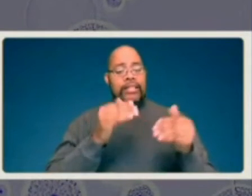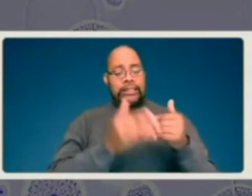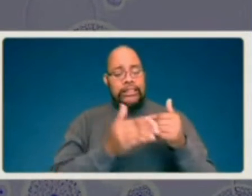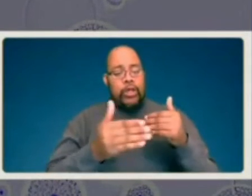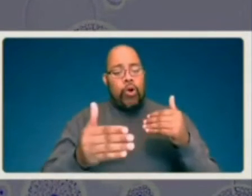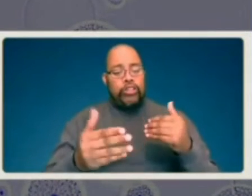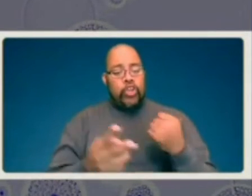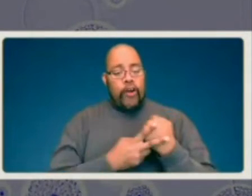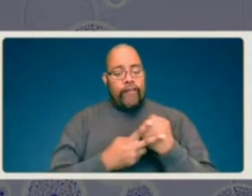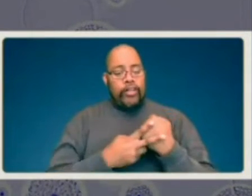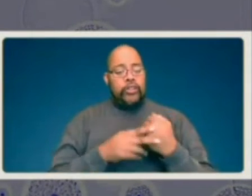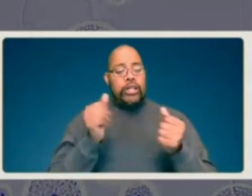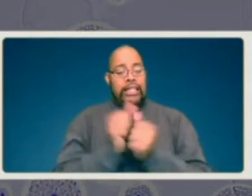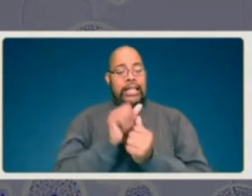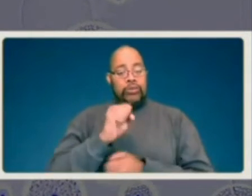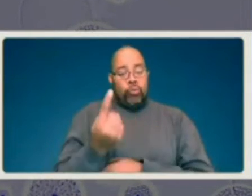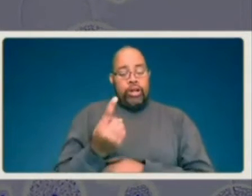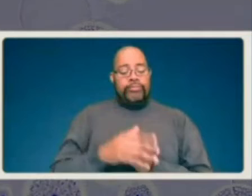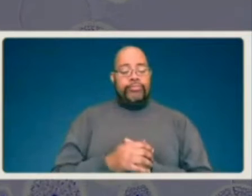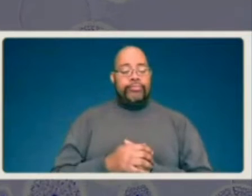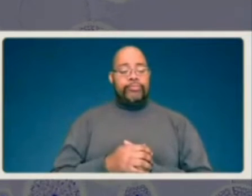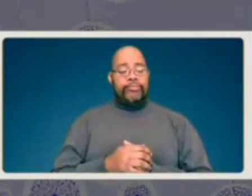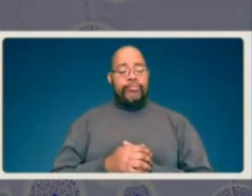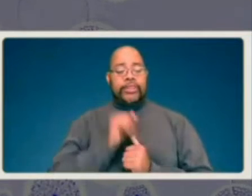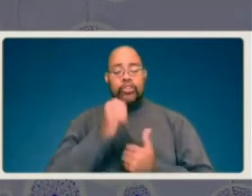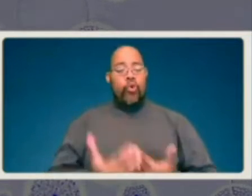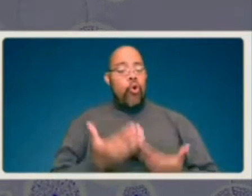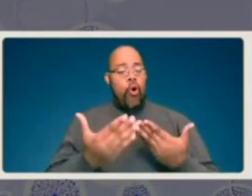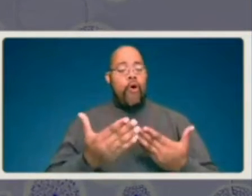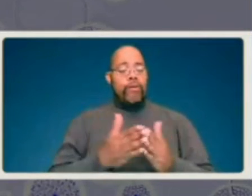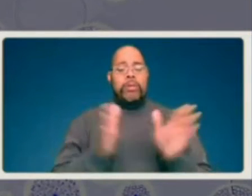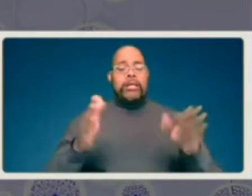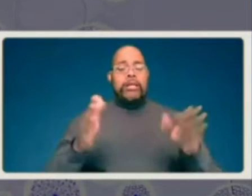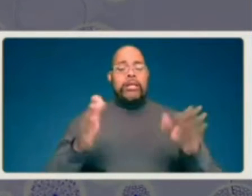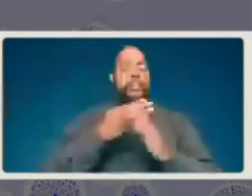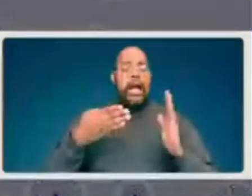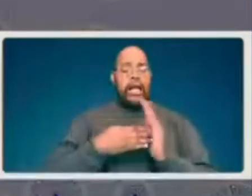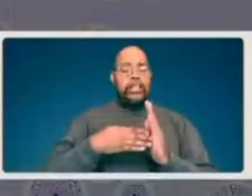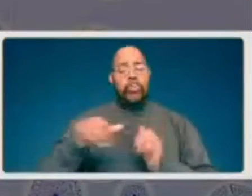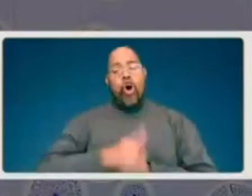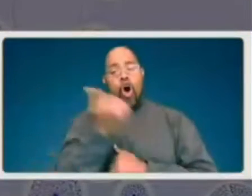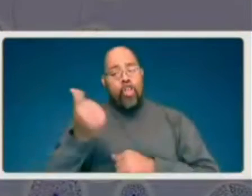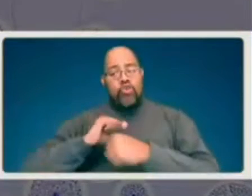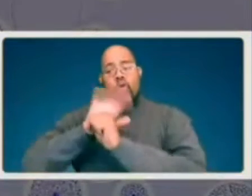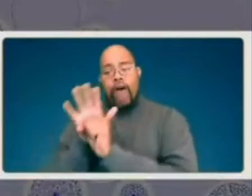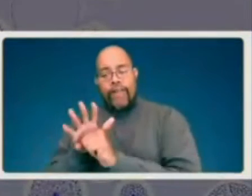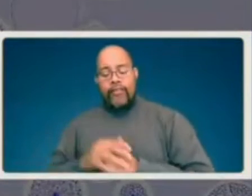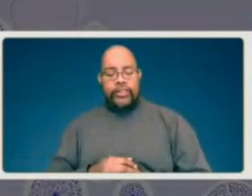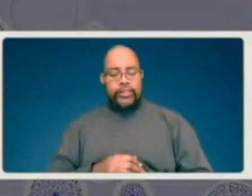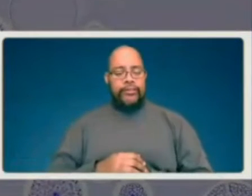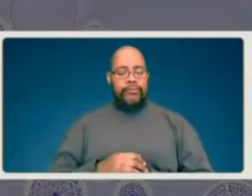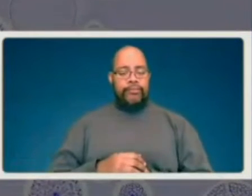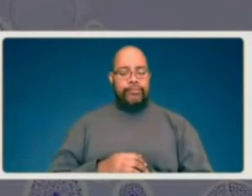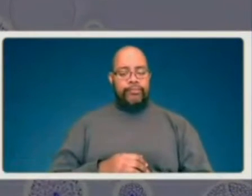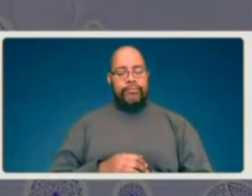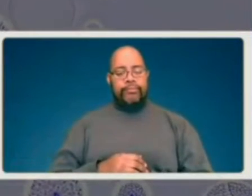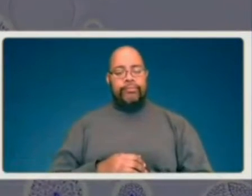within the S1 does not offer broad protection against other coronaviruses.